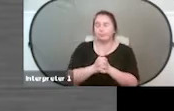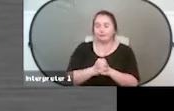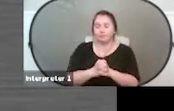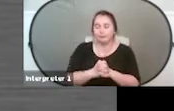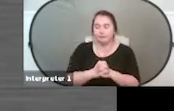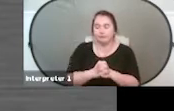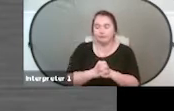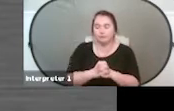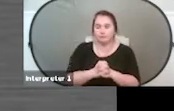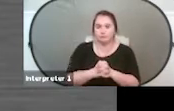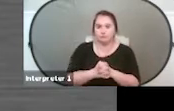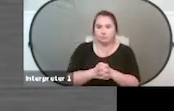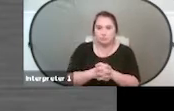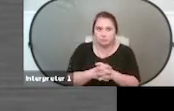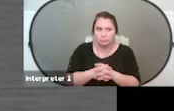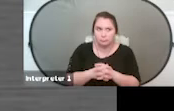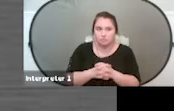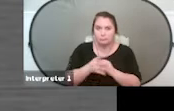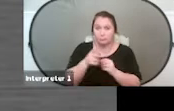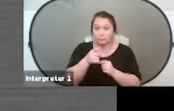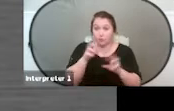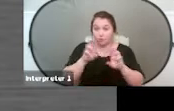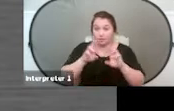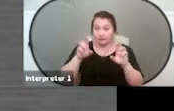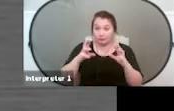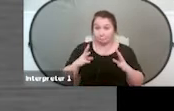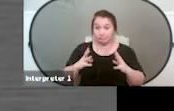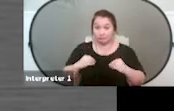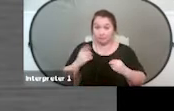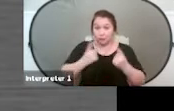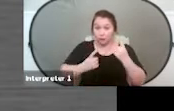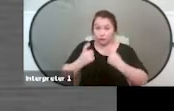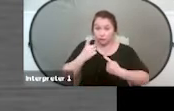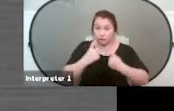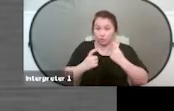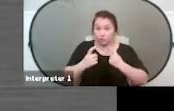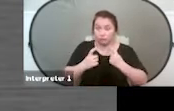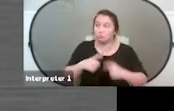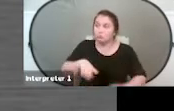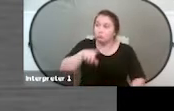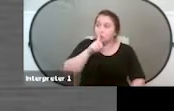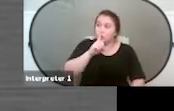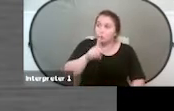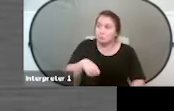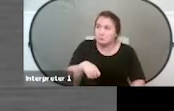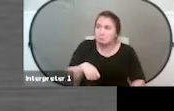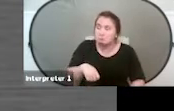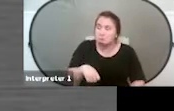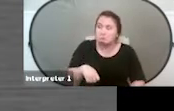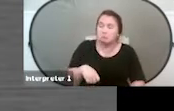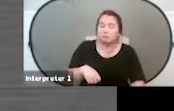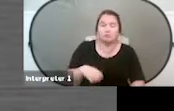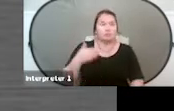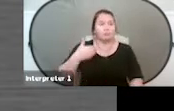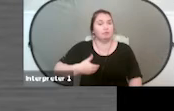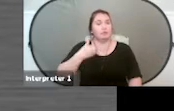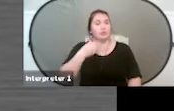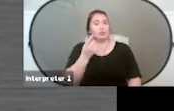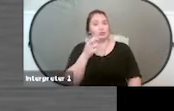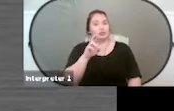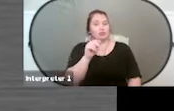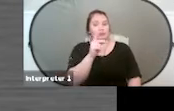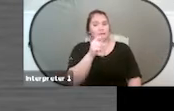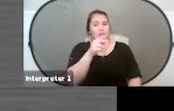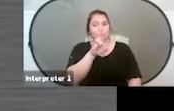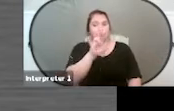Are you ready to take questions? Sure. Yeah. This is Dr. Henry. I just would like